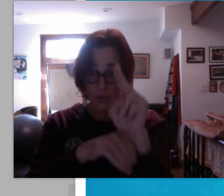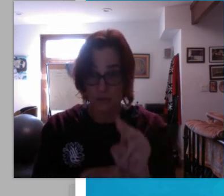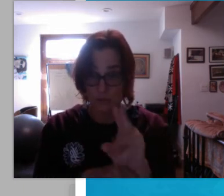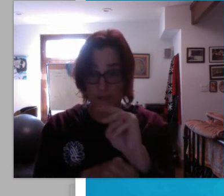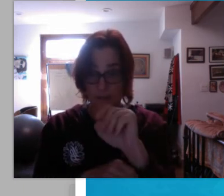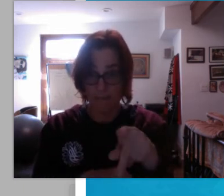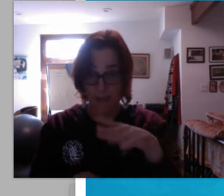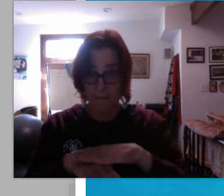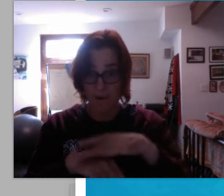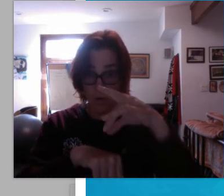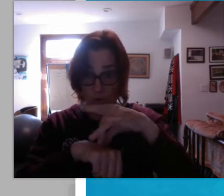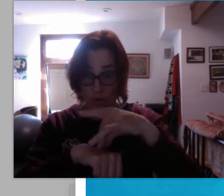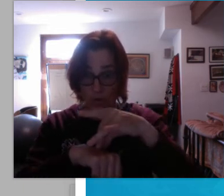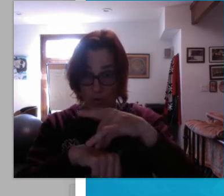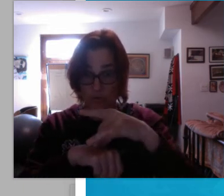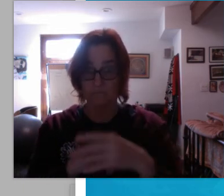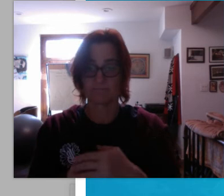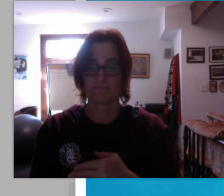Google Earth.